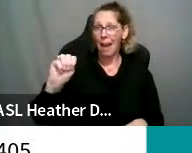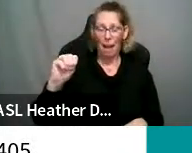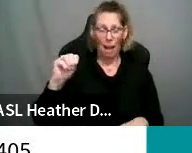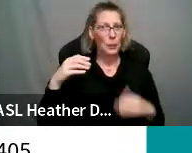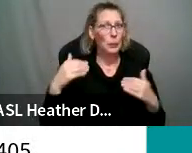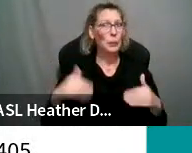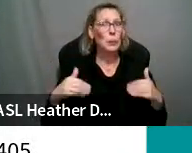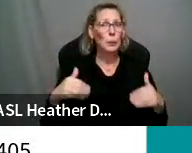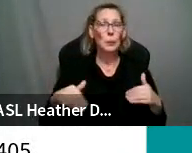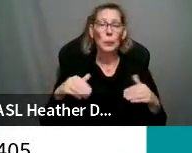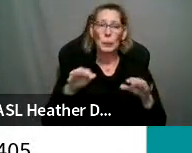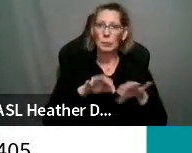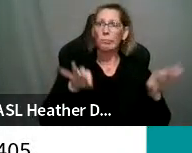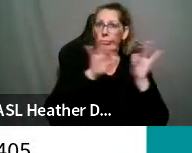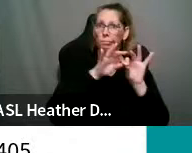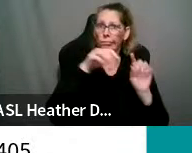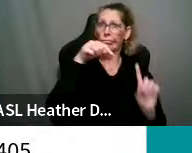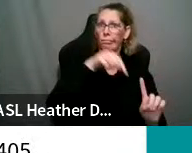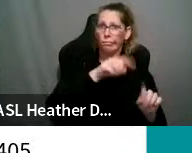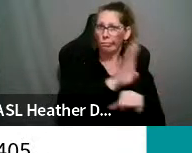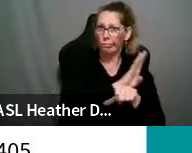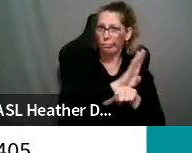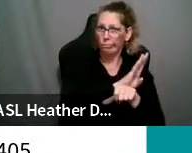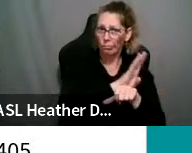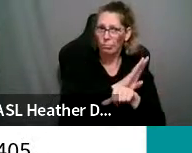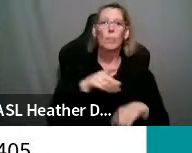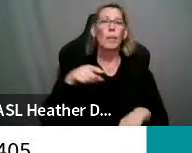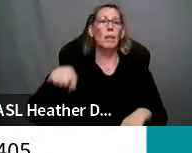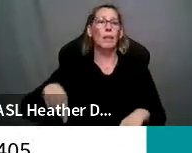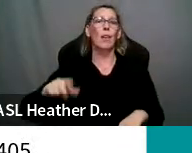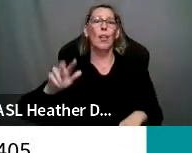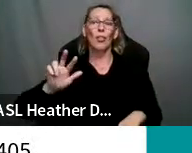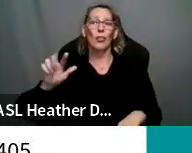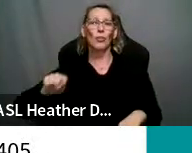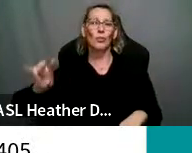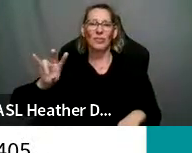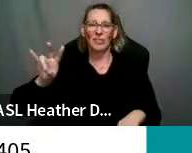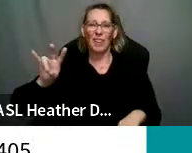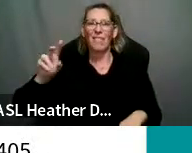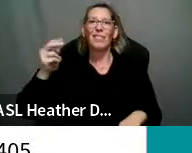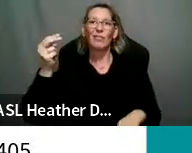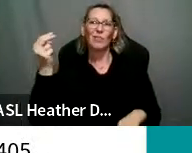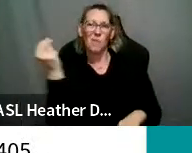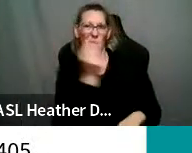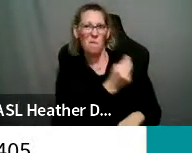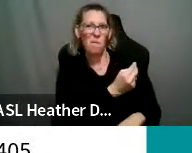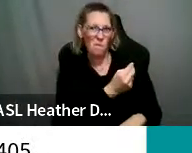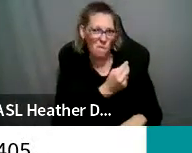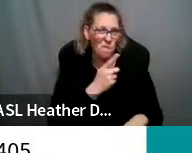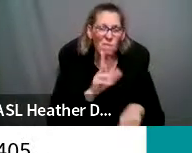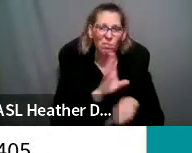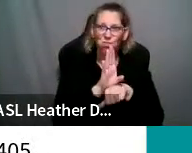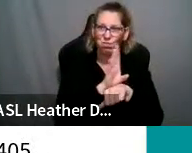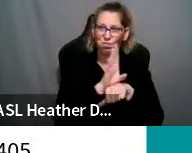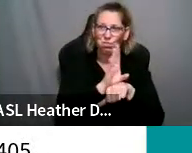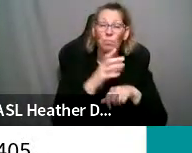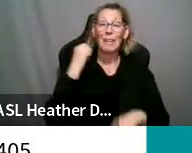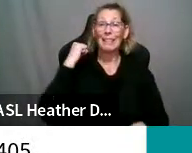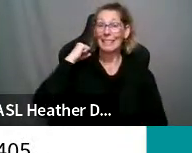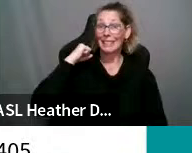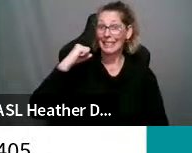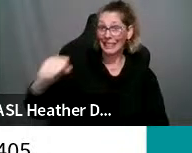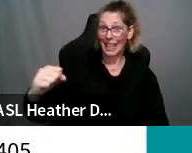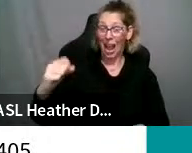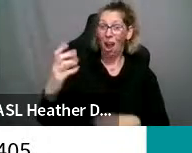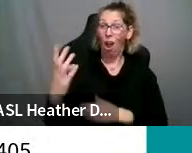and then northbound PM is the critical peak for northbound traffic. And that's kind of shown here on the graphic. The southbound travel times during the AM